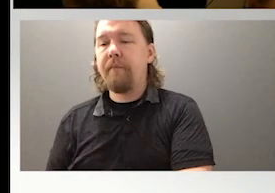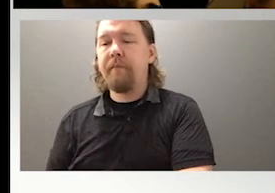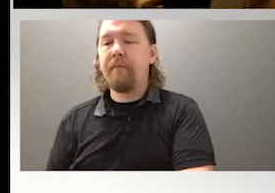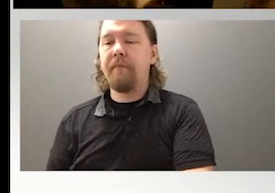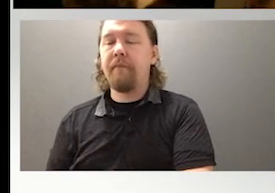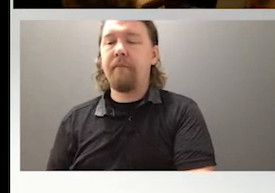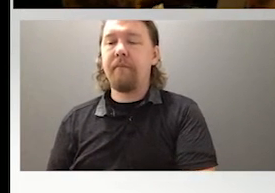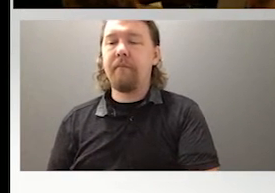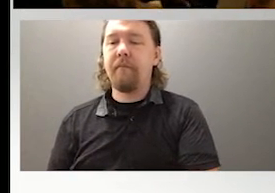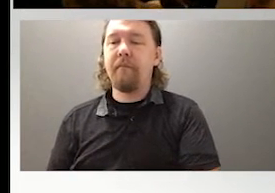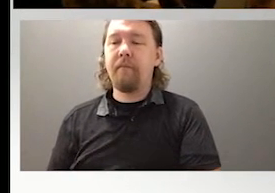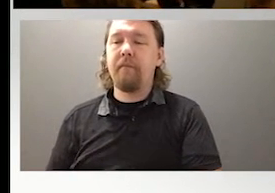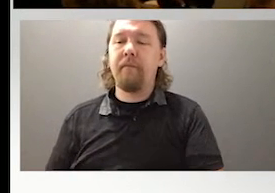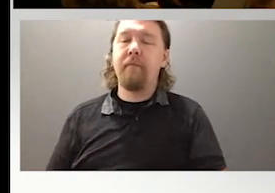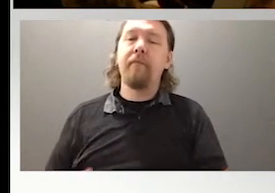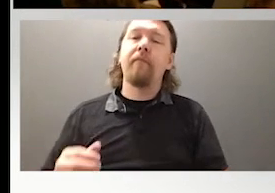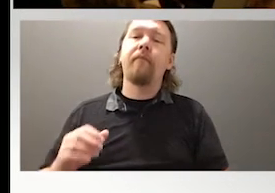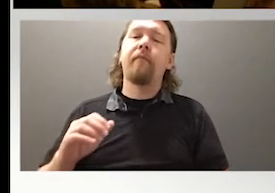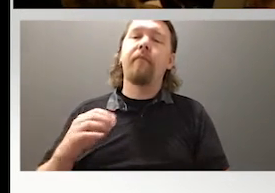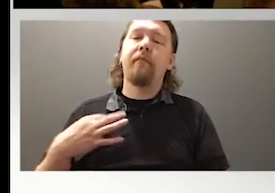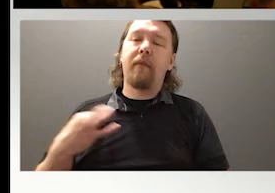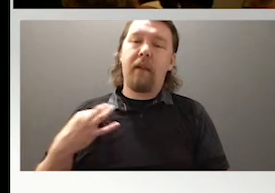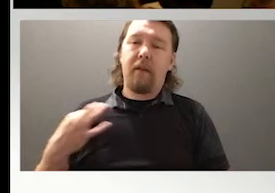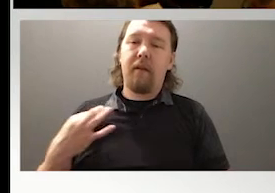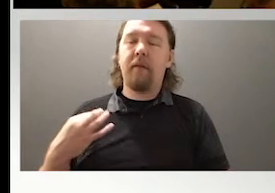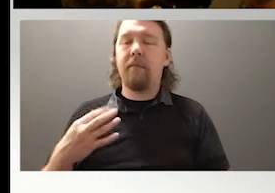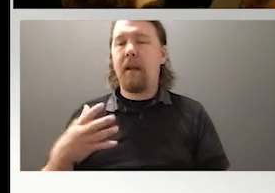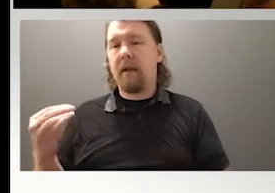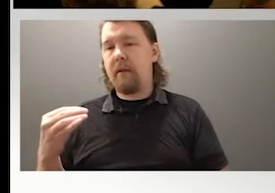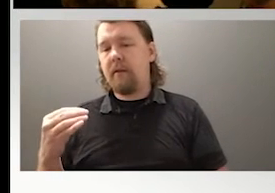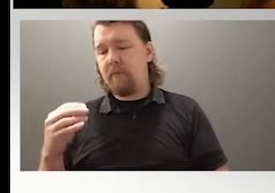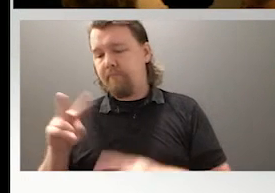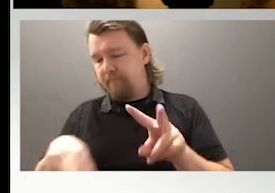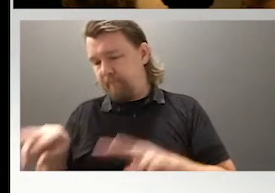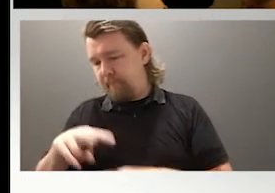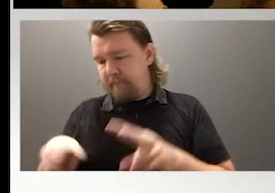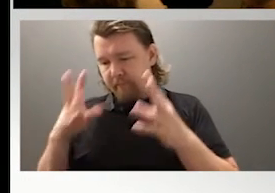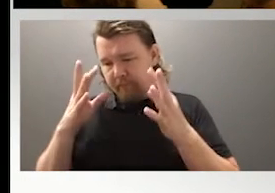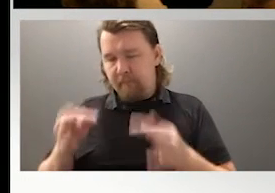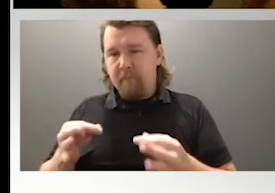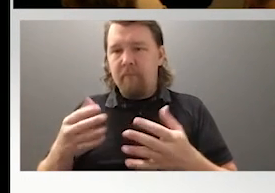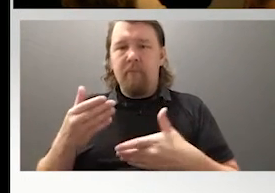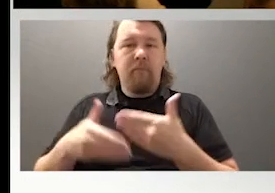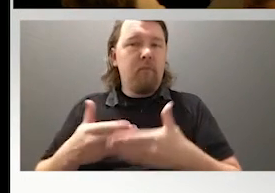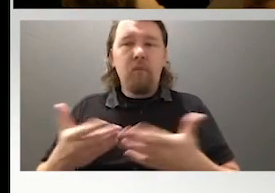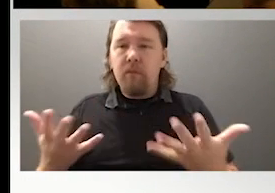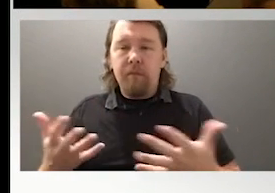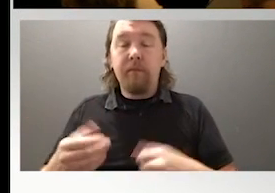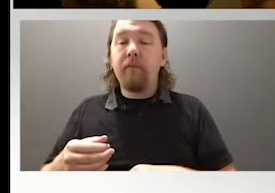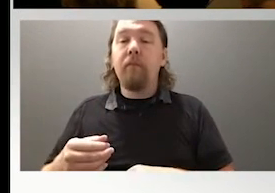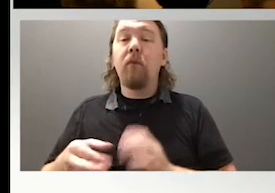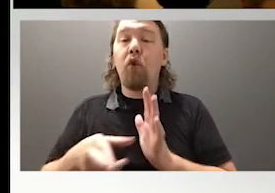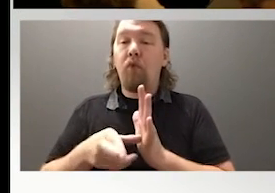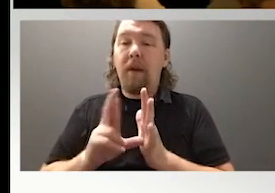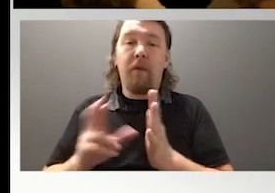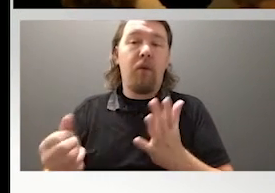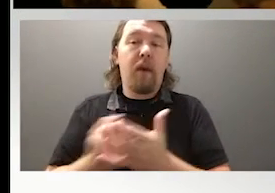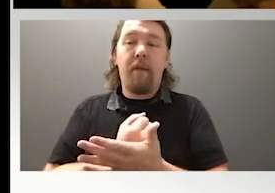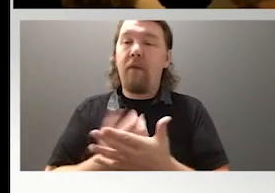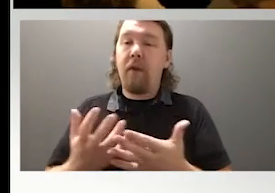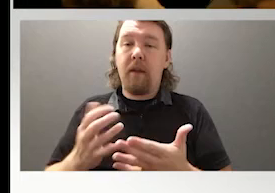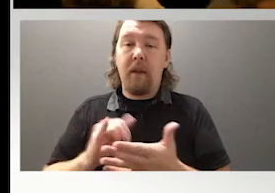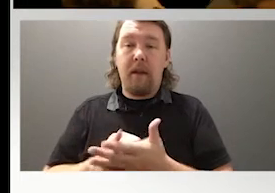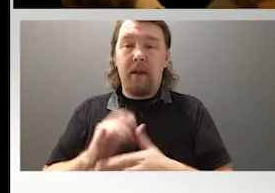Application and the eligibility determination process includes the review of all